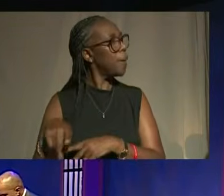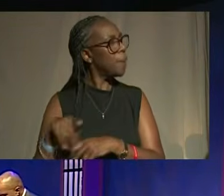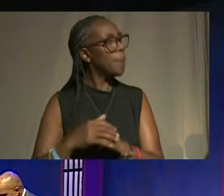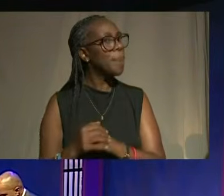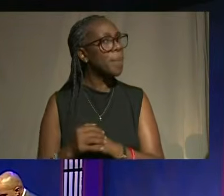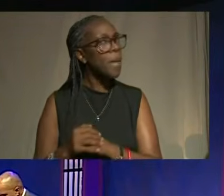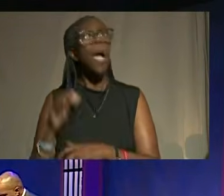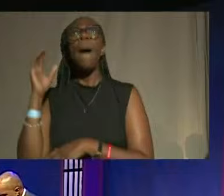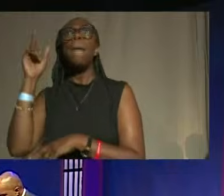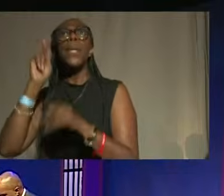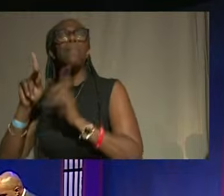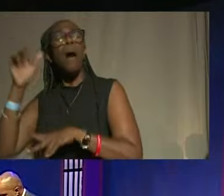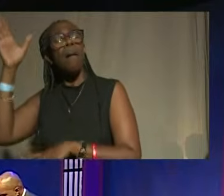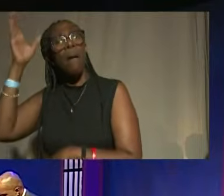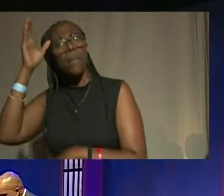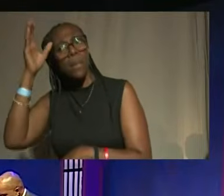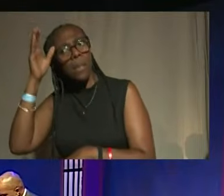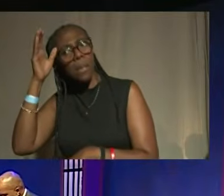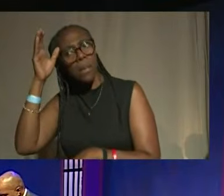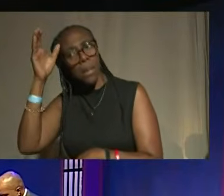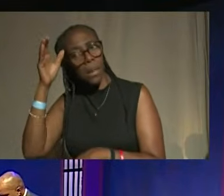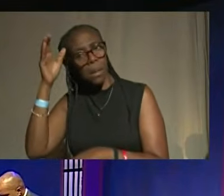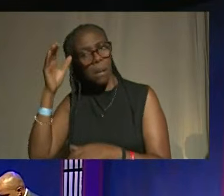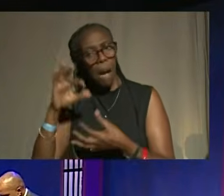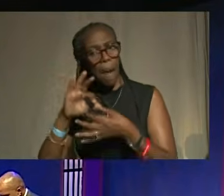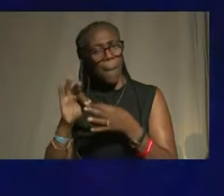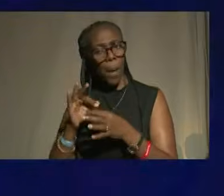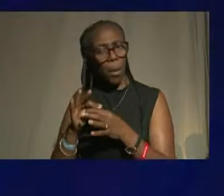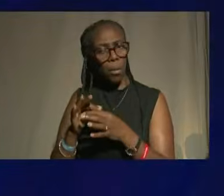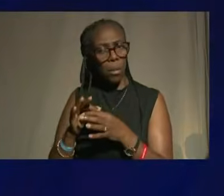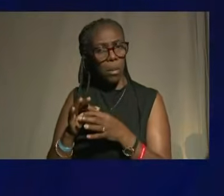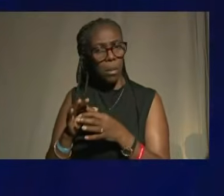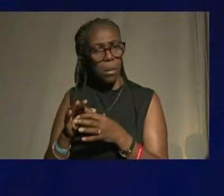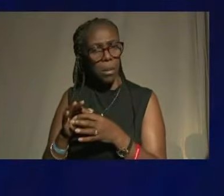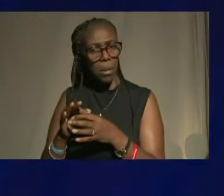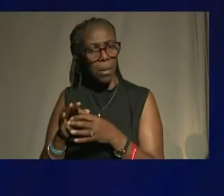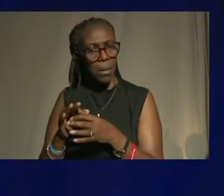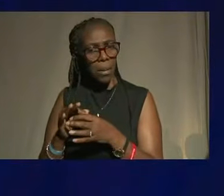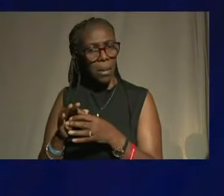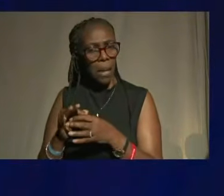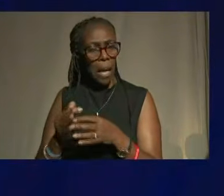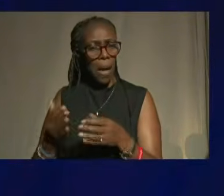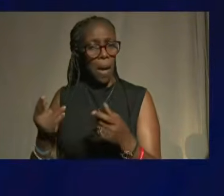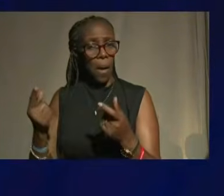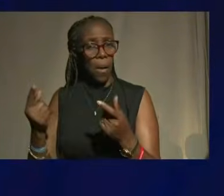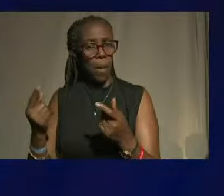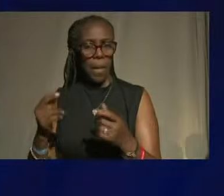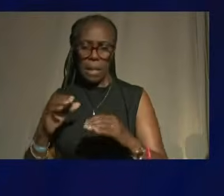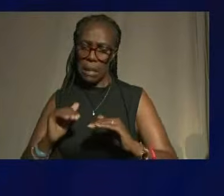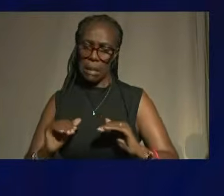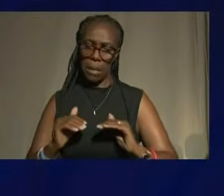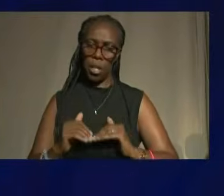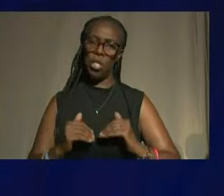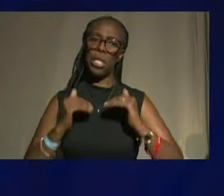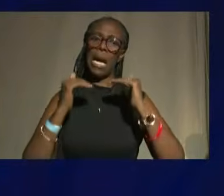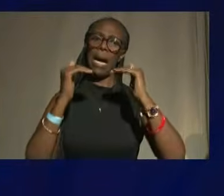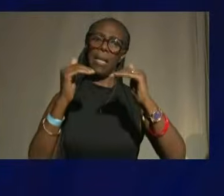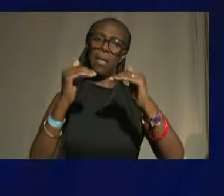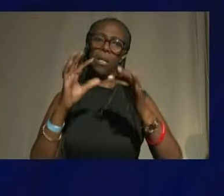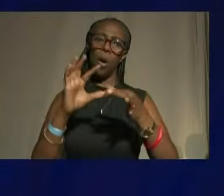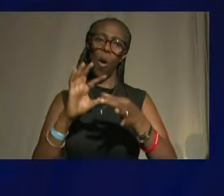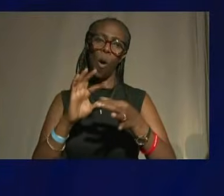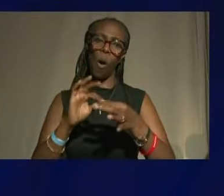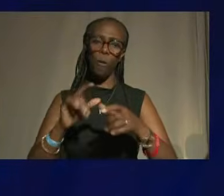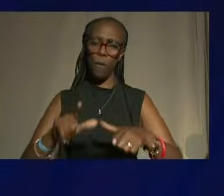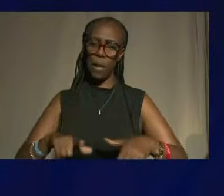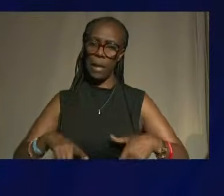standard of living because they're talking about things that happened in the 90s. That's over 30 years ago. Young people who are listening, does that affect your